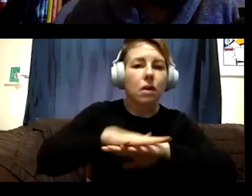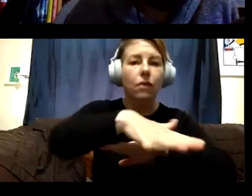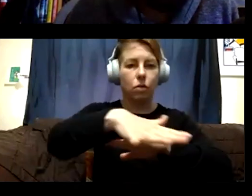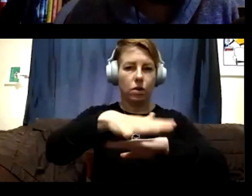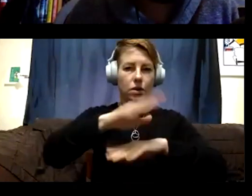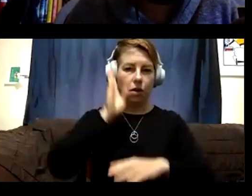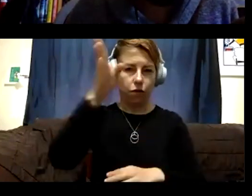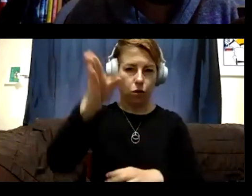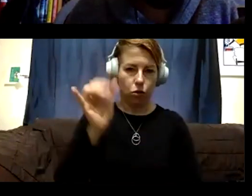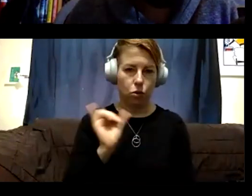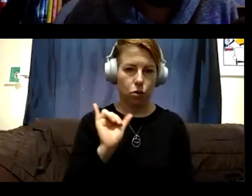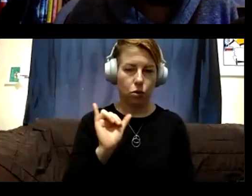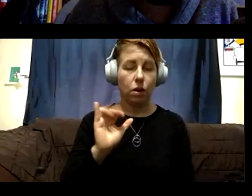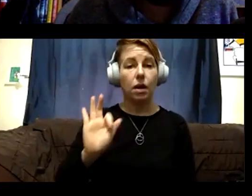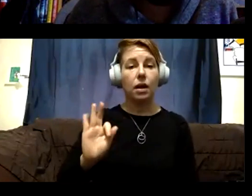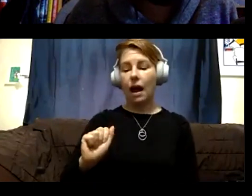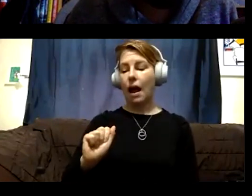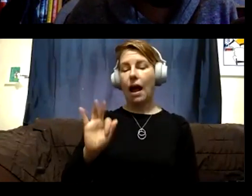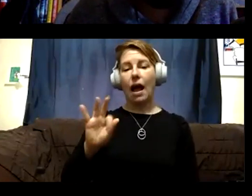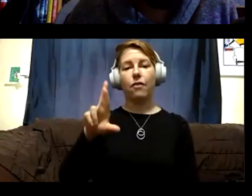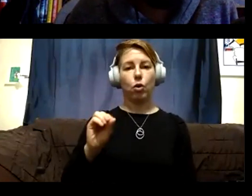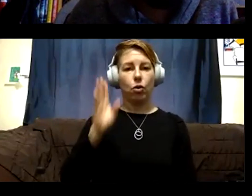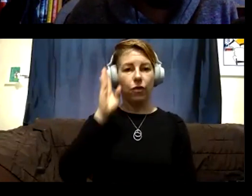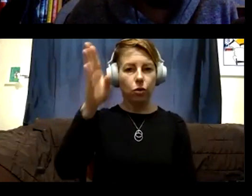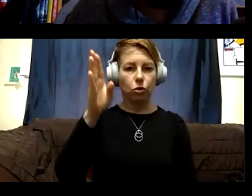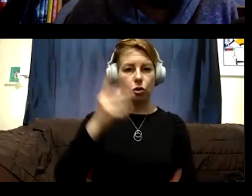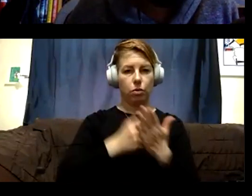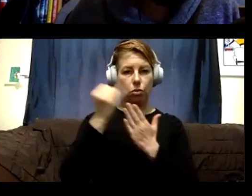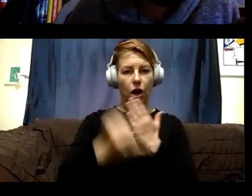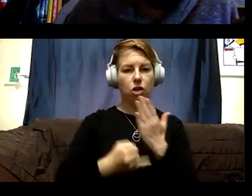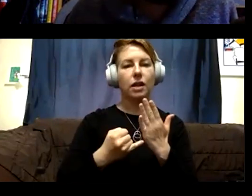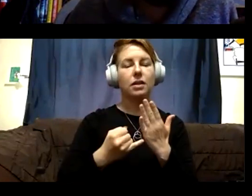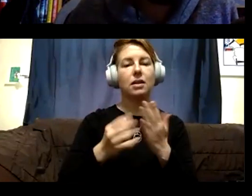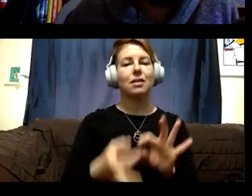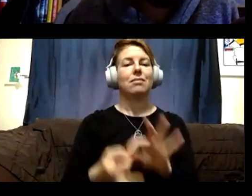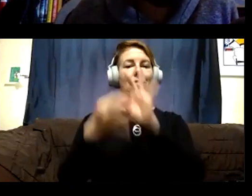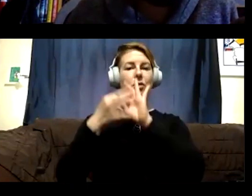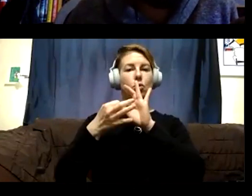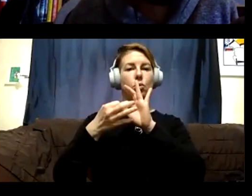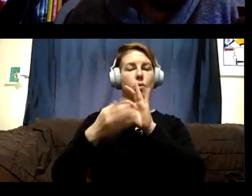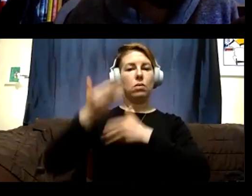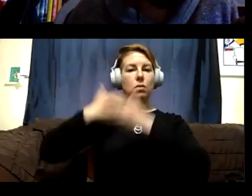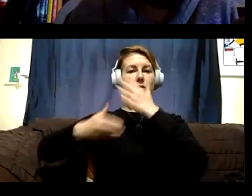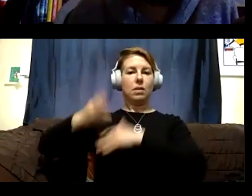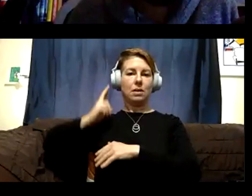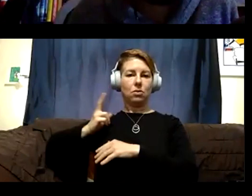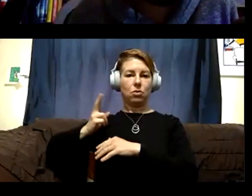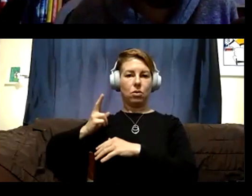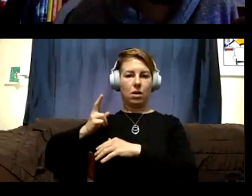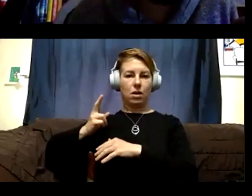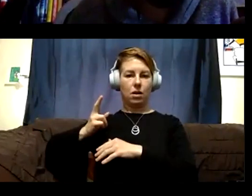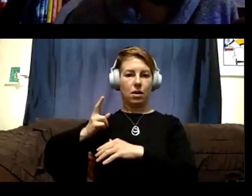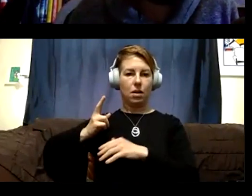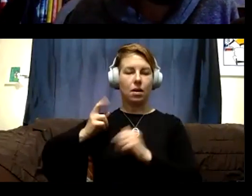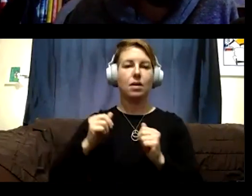She ties the Afrofuturist project to a reaching back. Far from operating from the blank slate baseline that results from